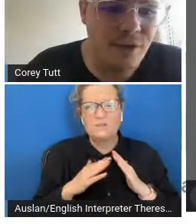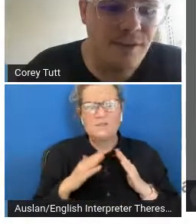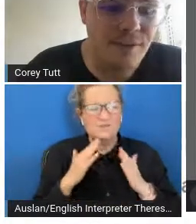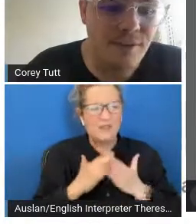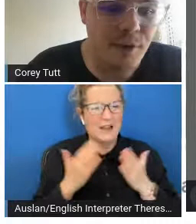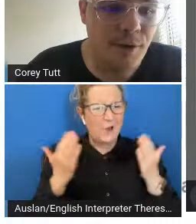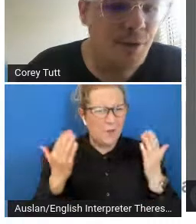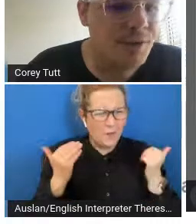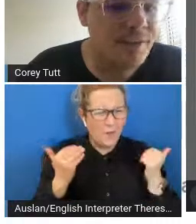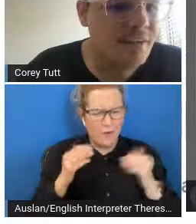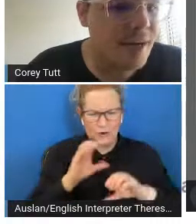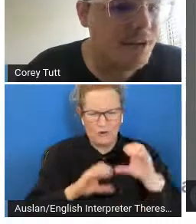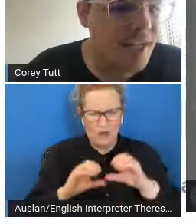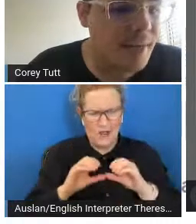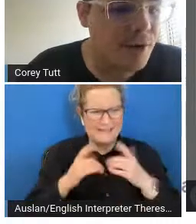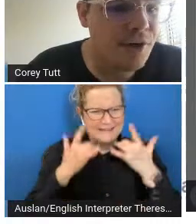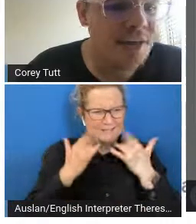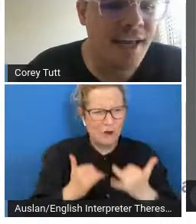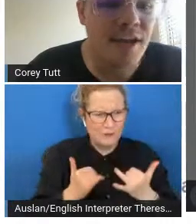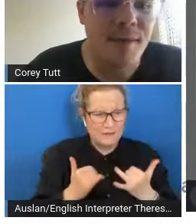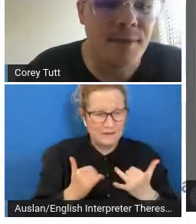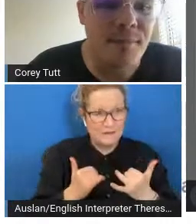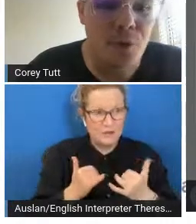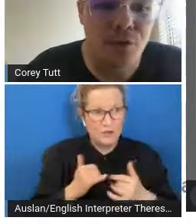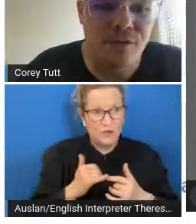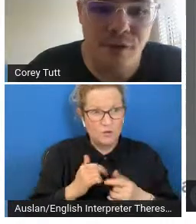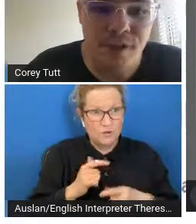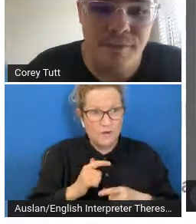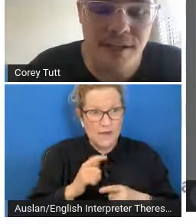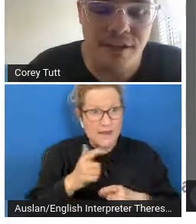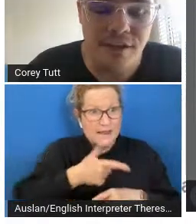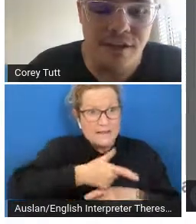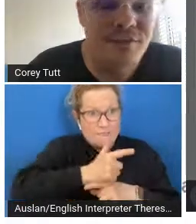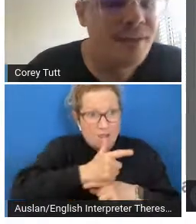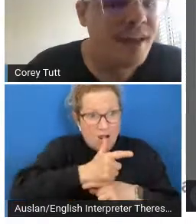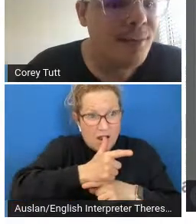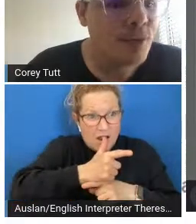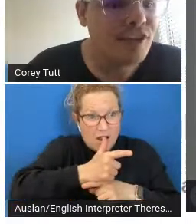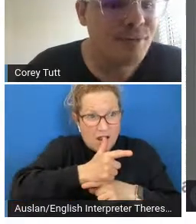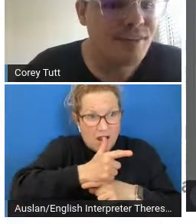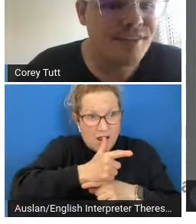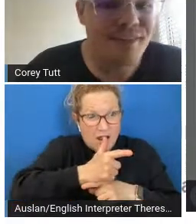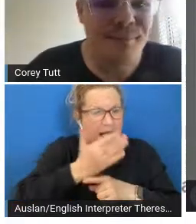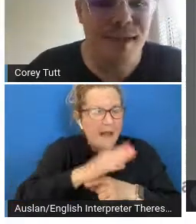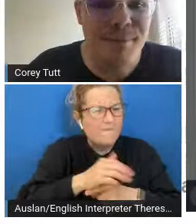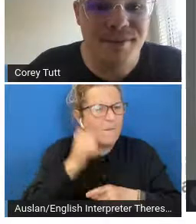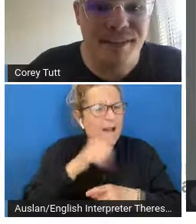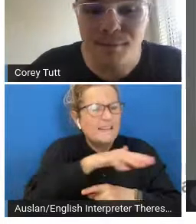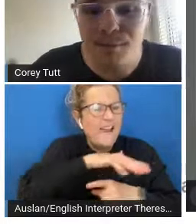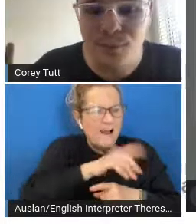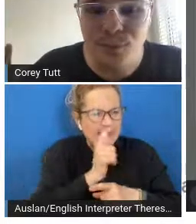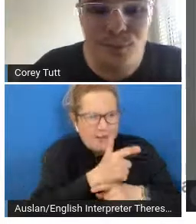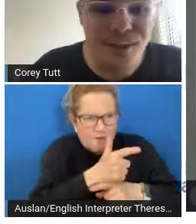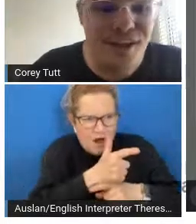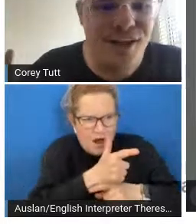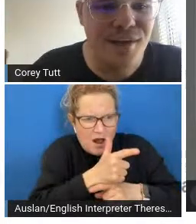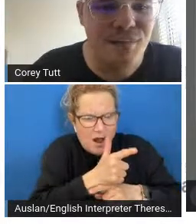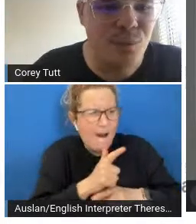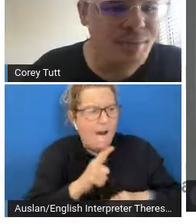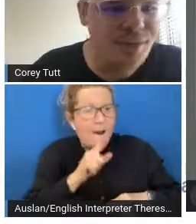coding a science experiment would be to set up a camera and count how many birds fly in your backyard and what species, and then maybe set up a